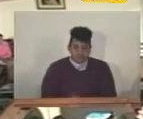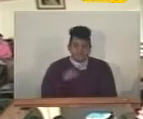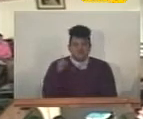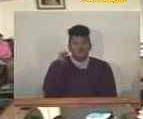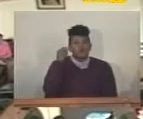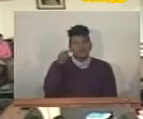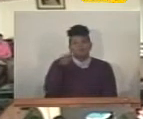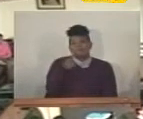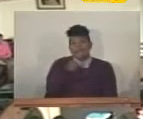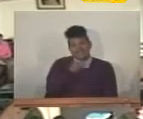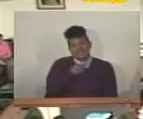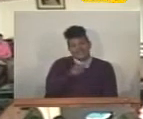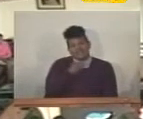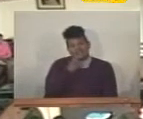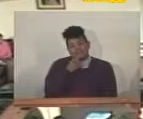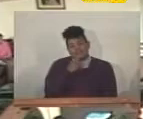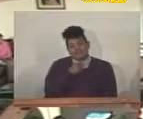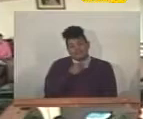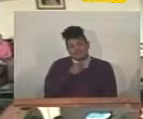Think about it.